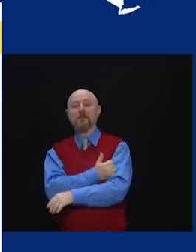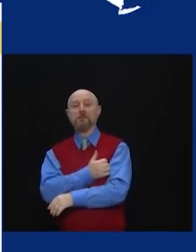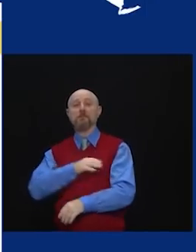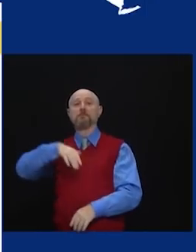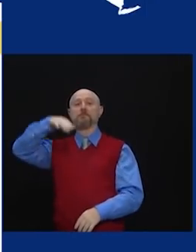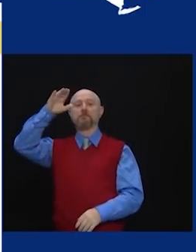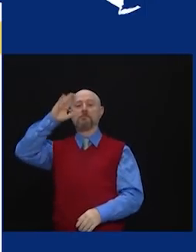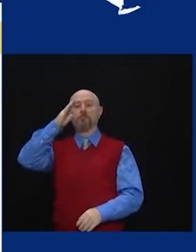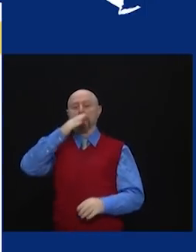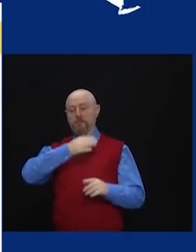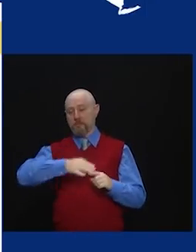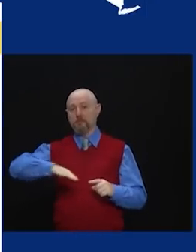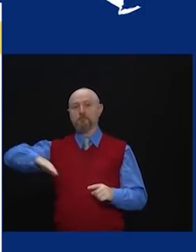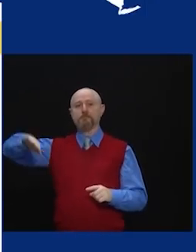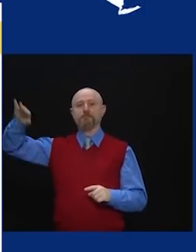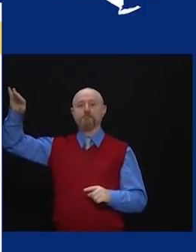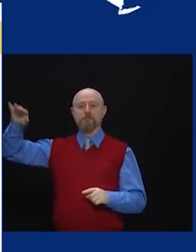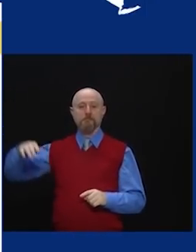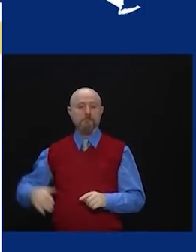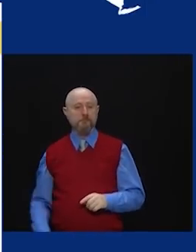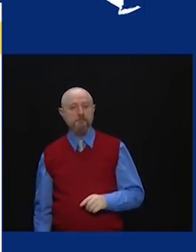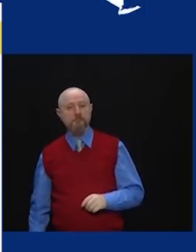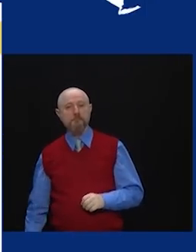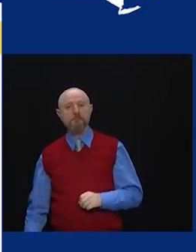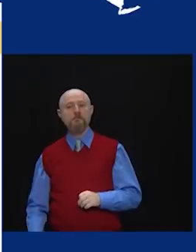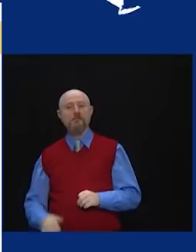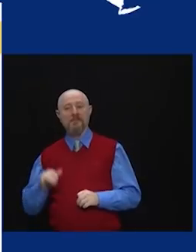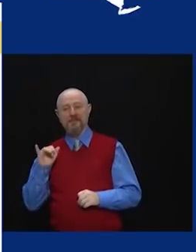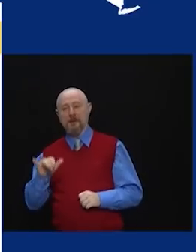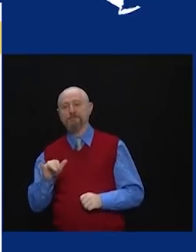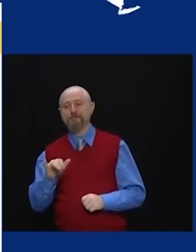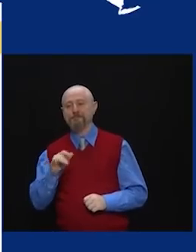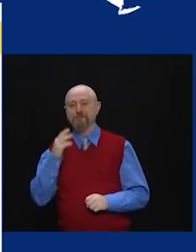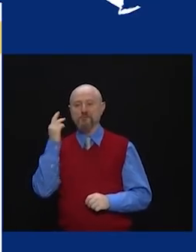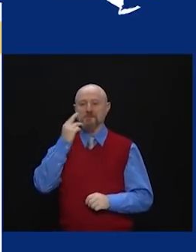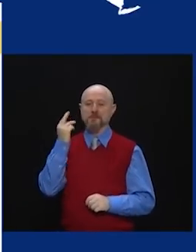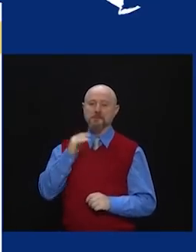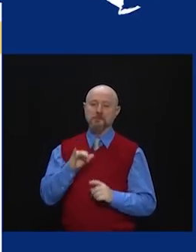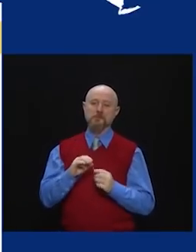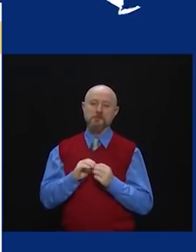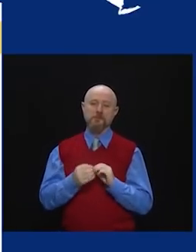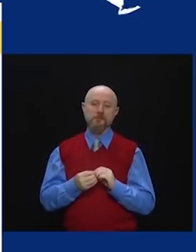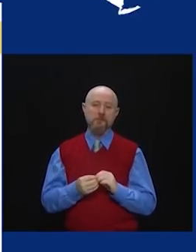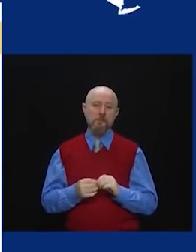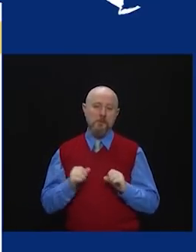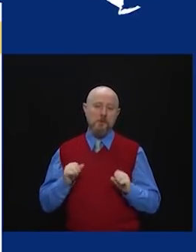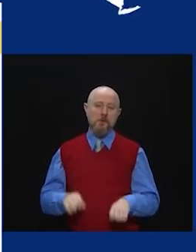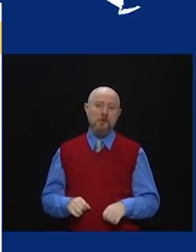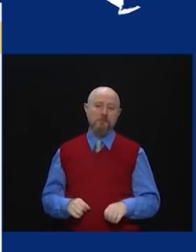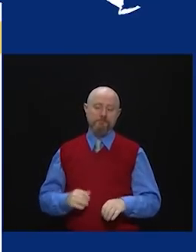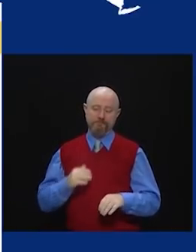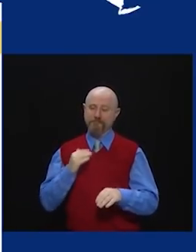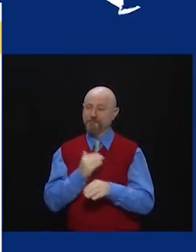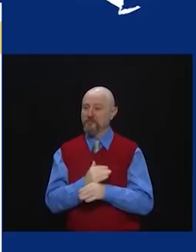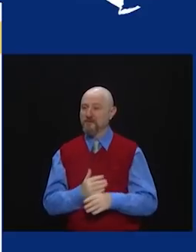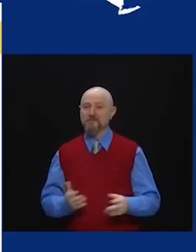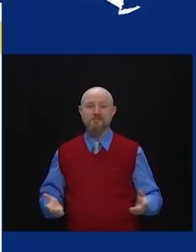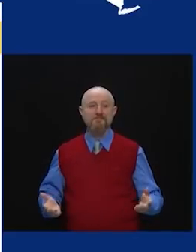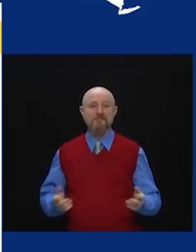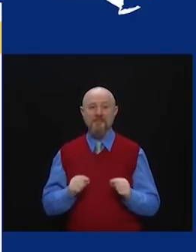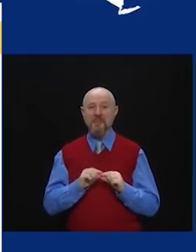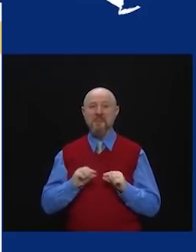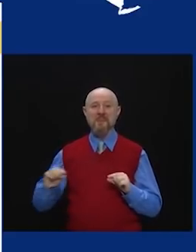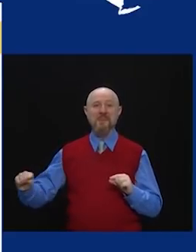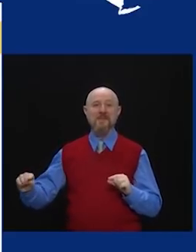here. And that is why this situation is 100% preventable. 100% preventable.